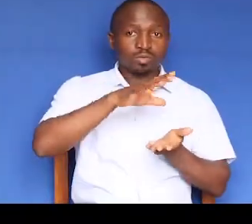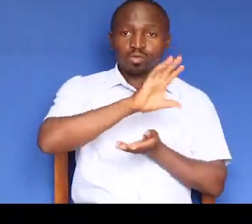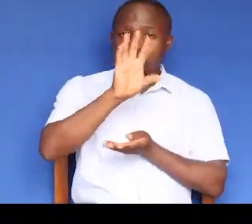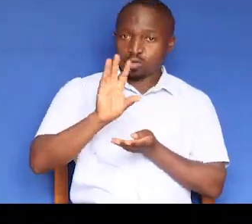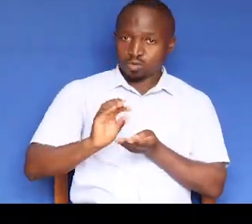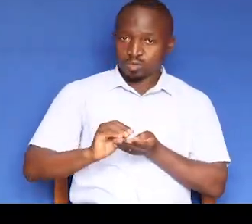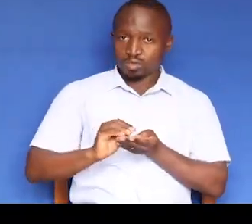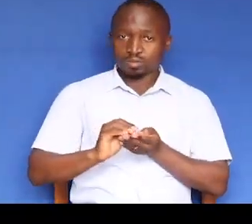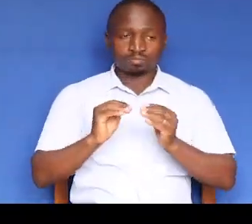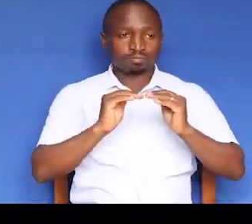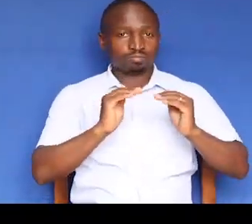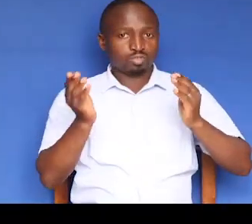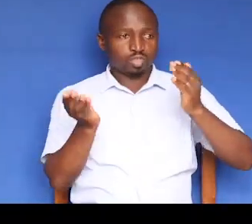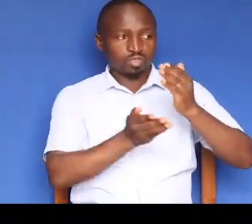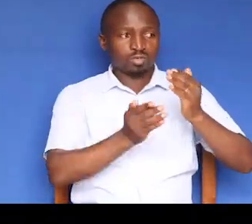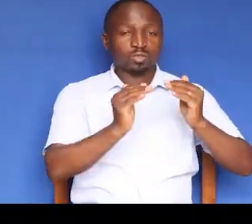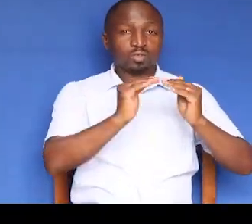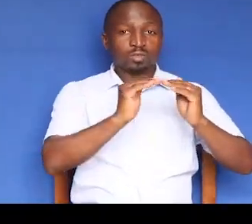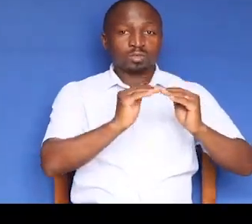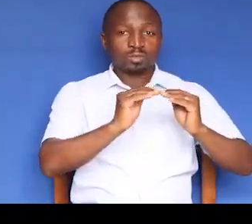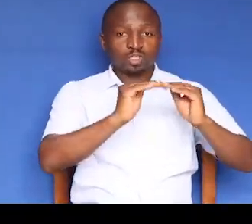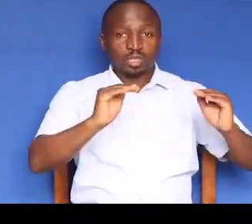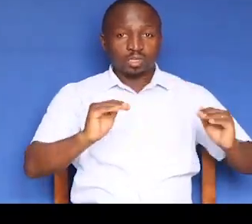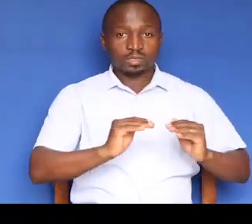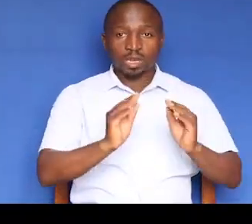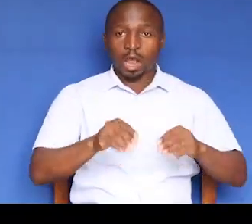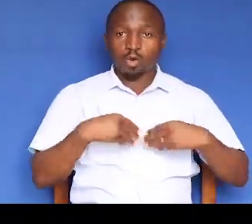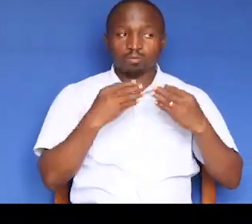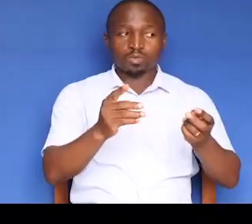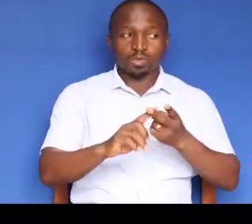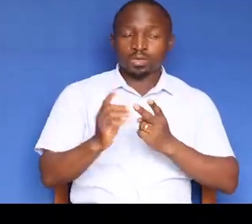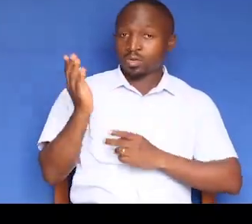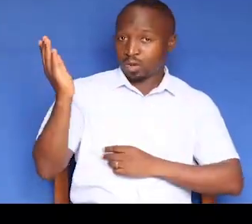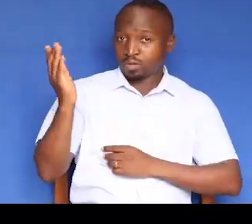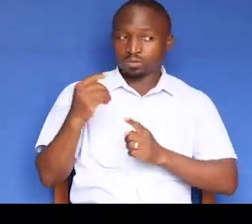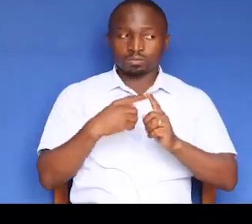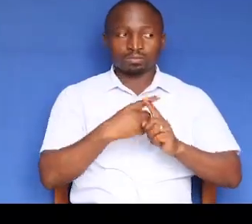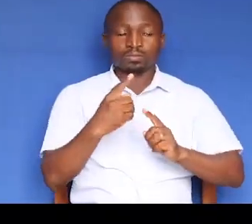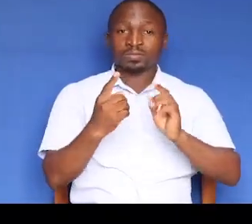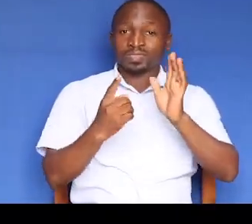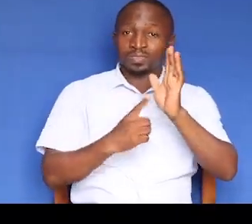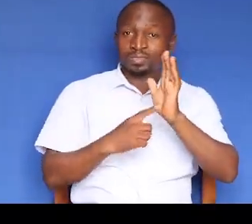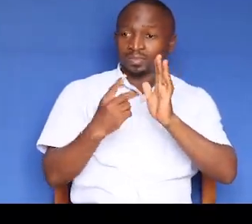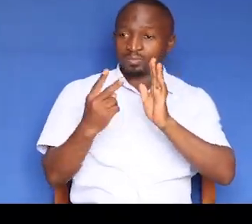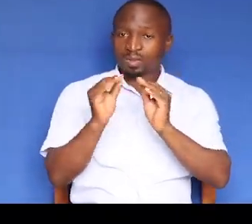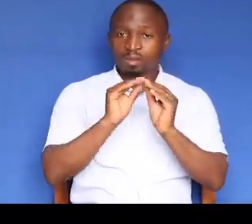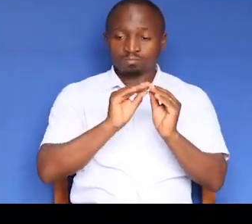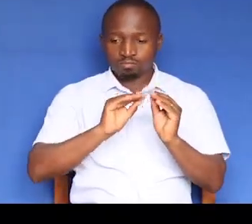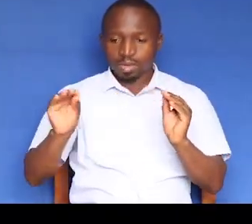output. Now at 2, total cost is seen to be 162